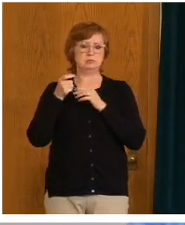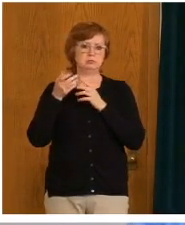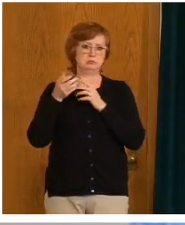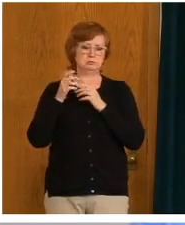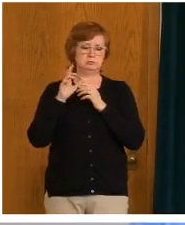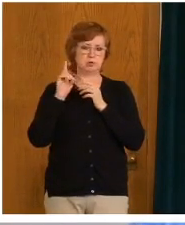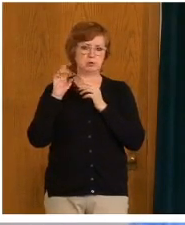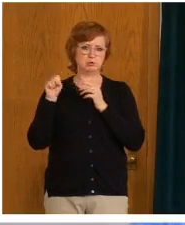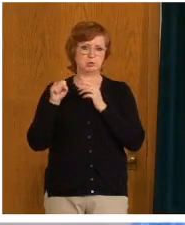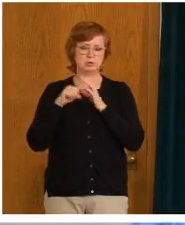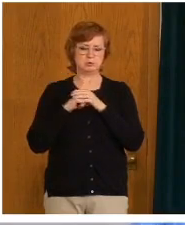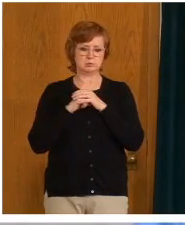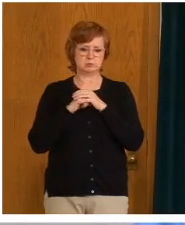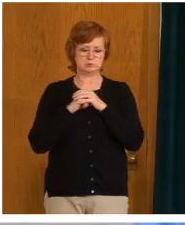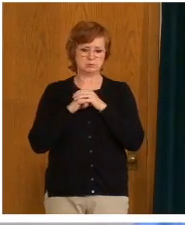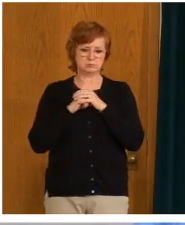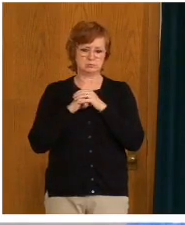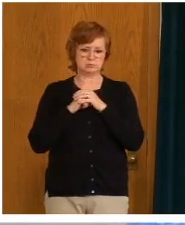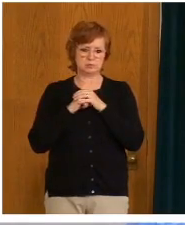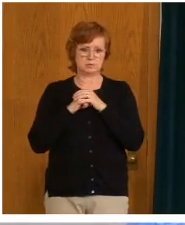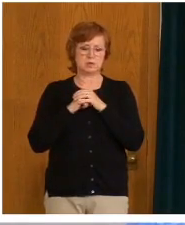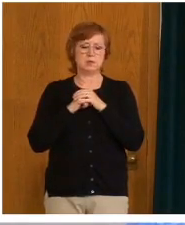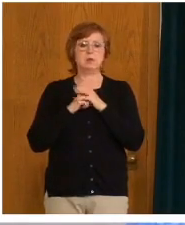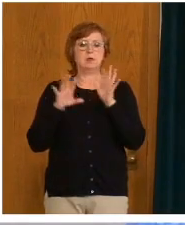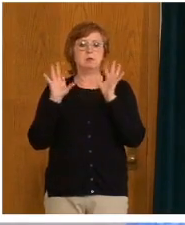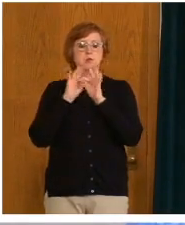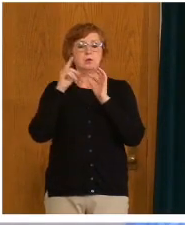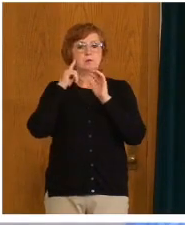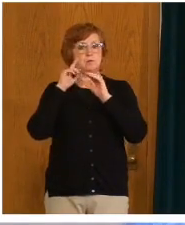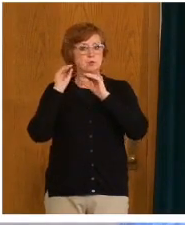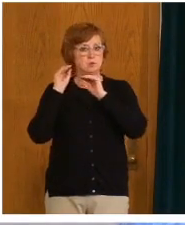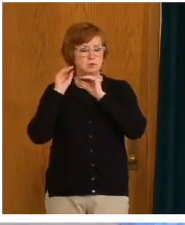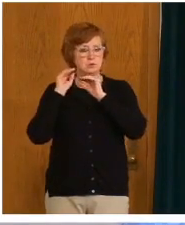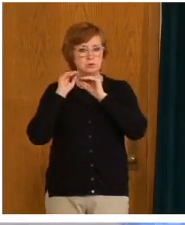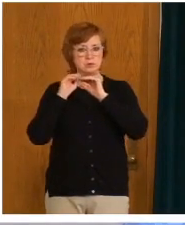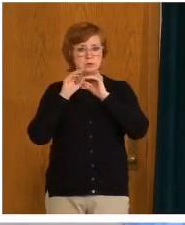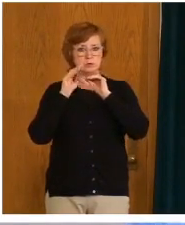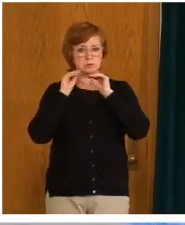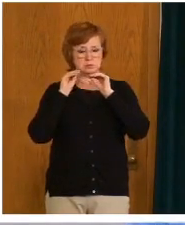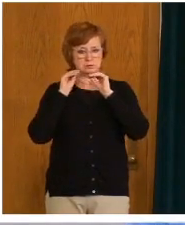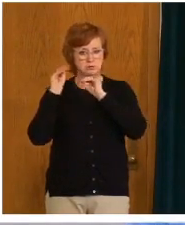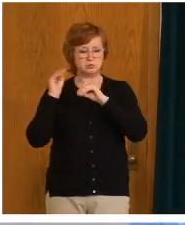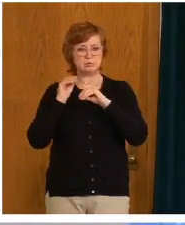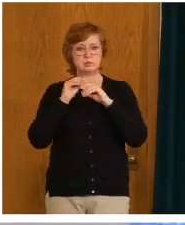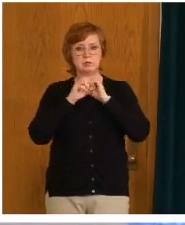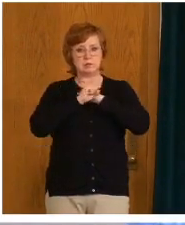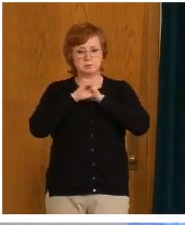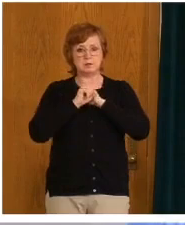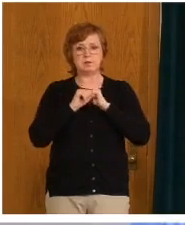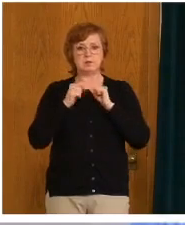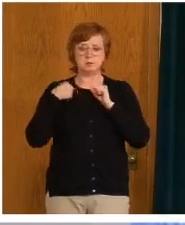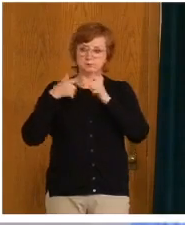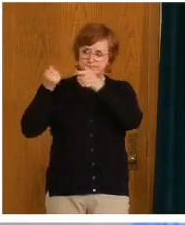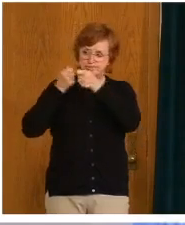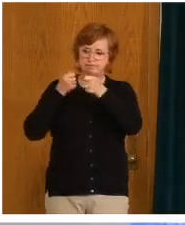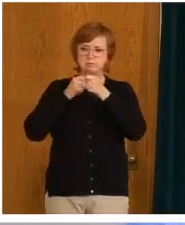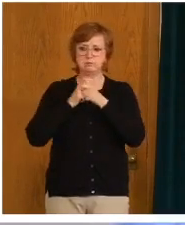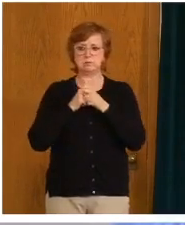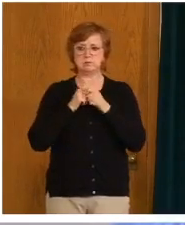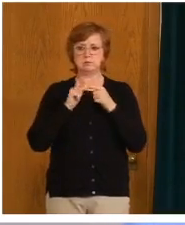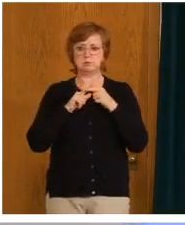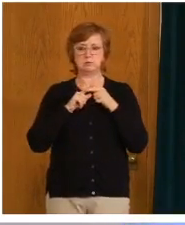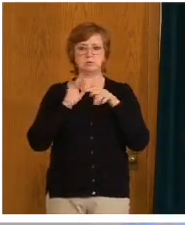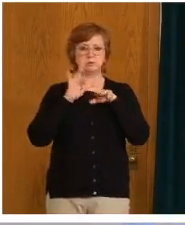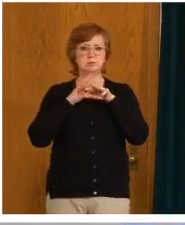primary program, but through more education and being more innovative with our clinics, we hope to get to more Saskatchewan residents as quickly